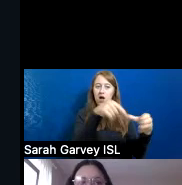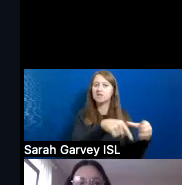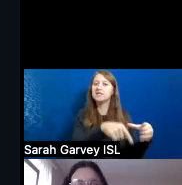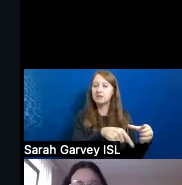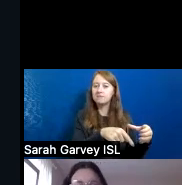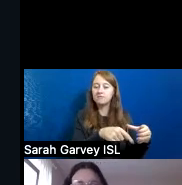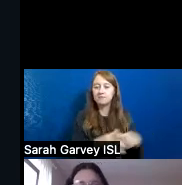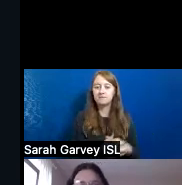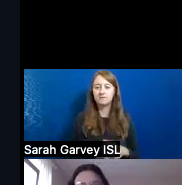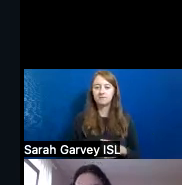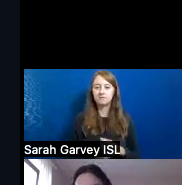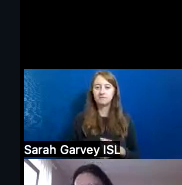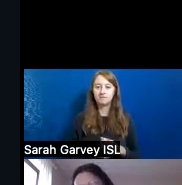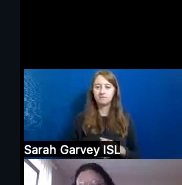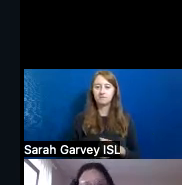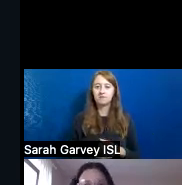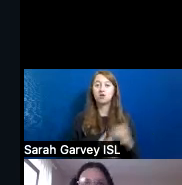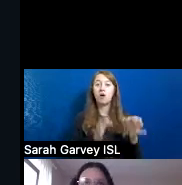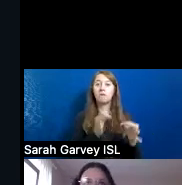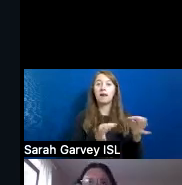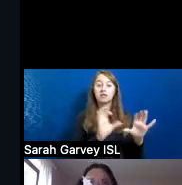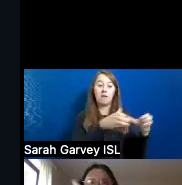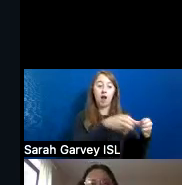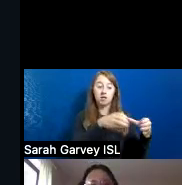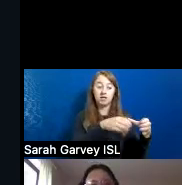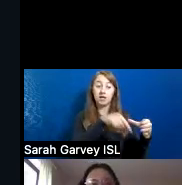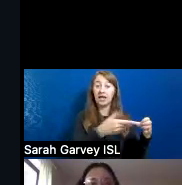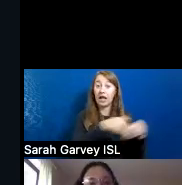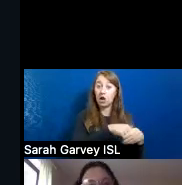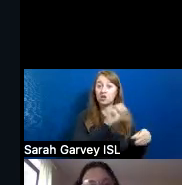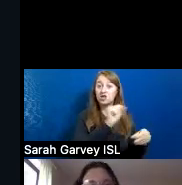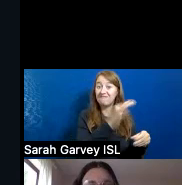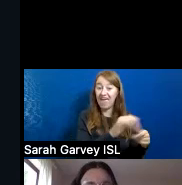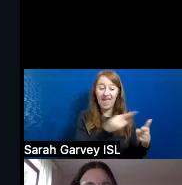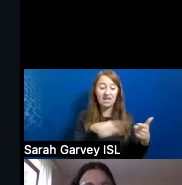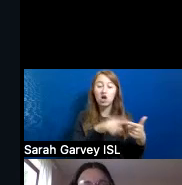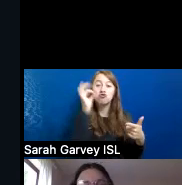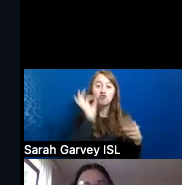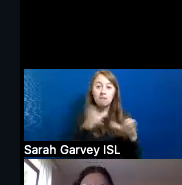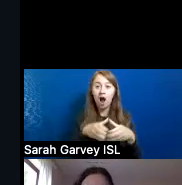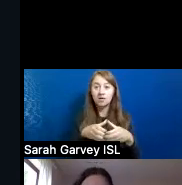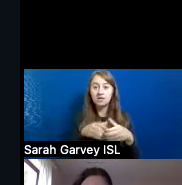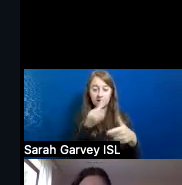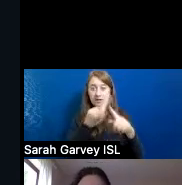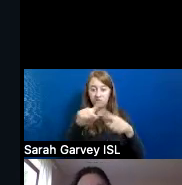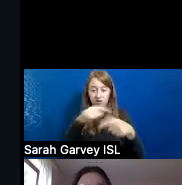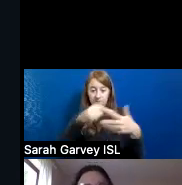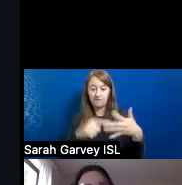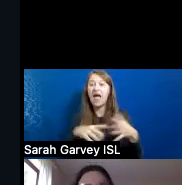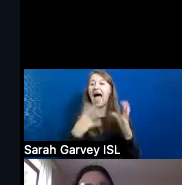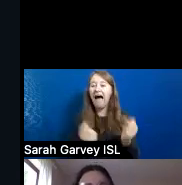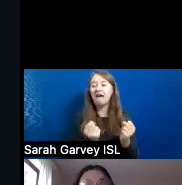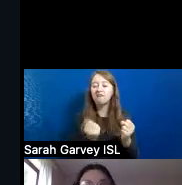Parties, including Sinn Féin, the Green Party, and People for Profit, do have internal quotas, but a lot of the other major